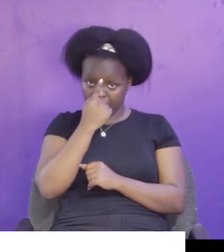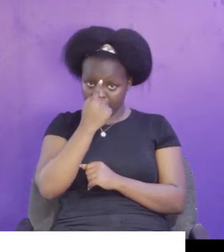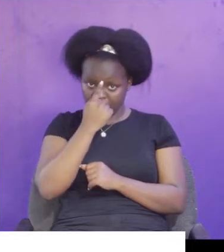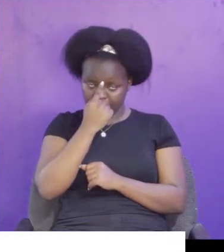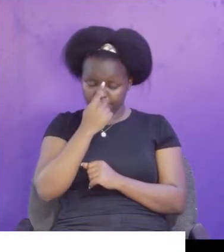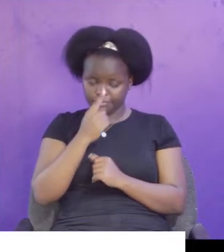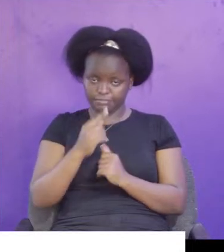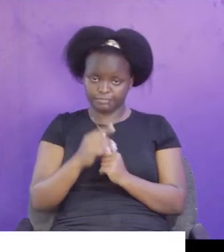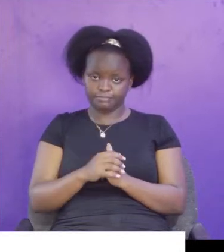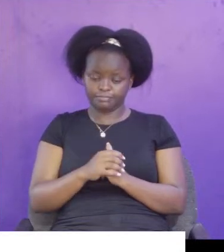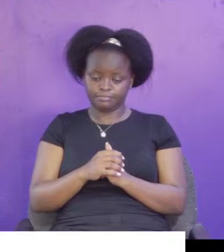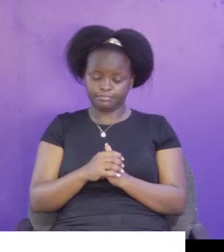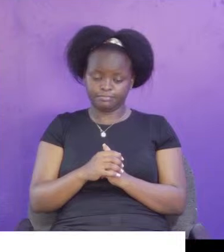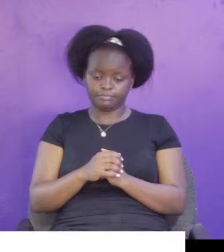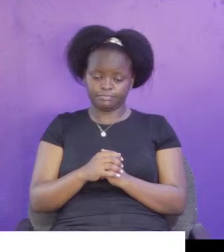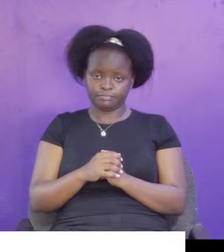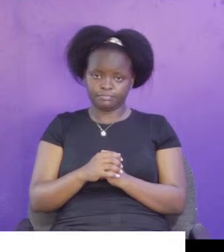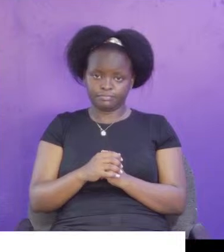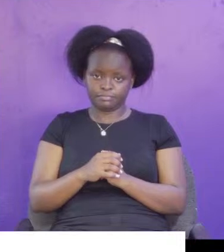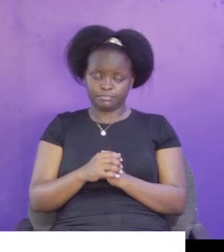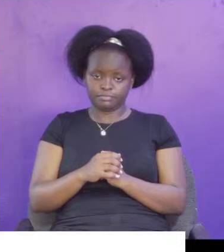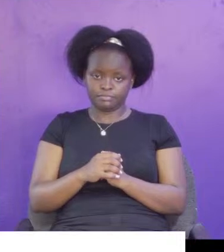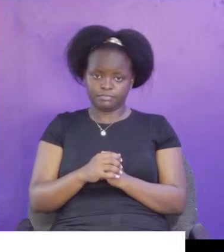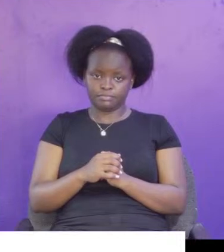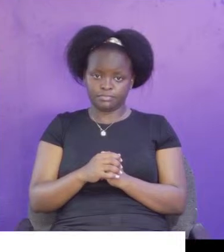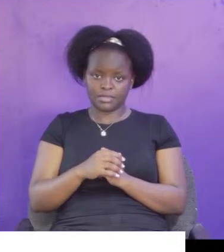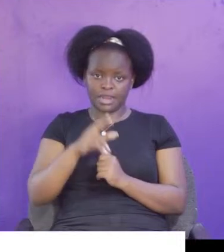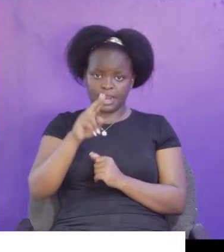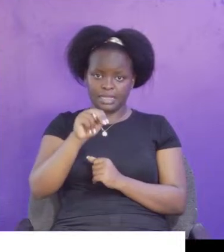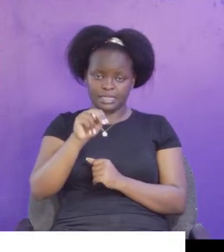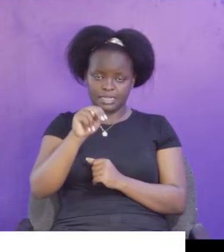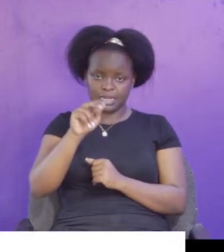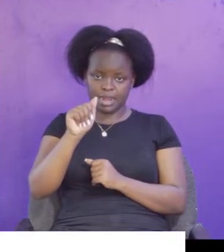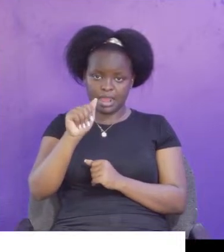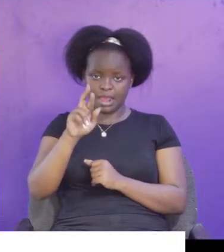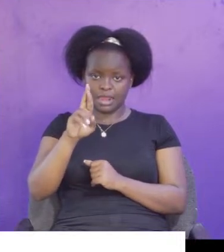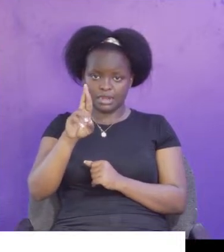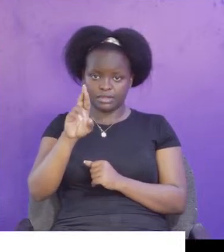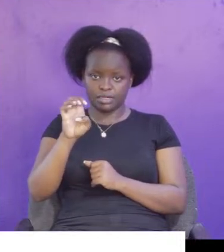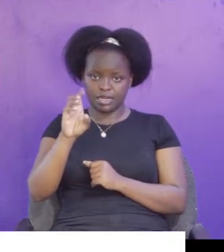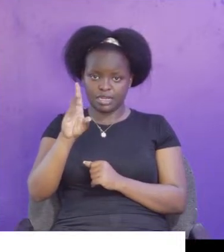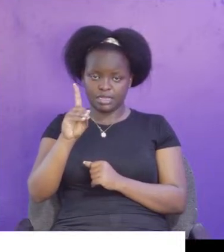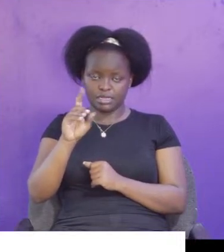His Excellency Narendra Modi,